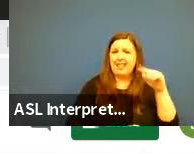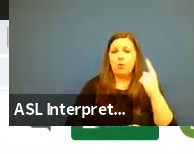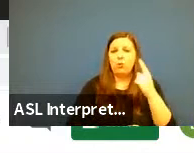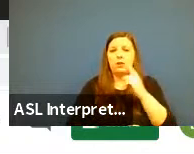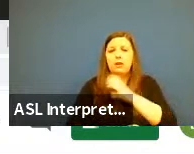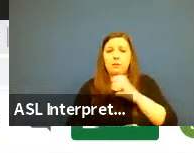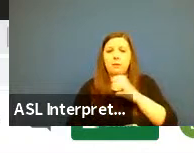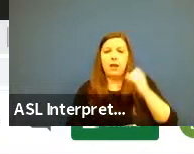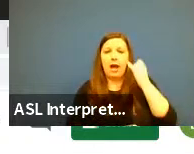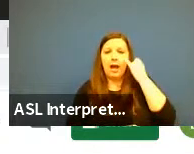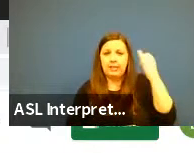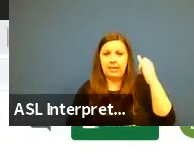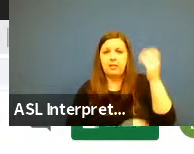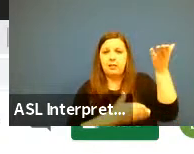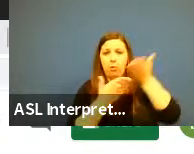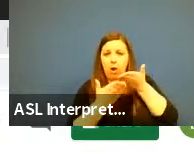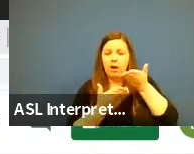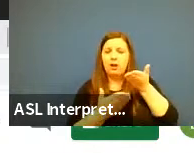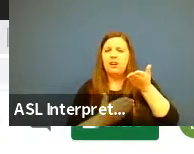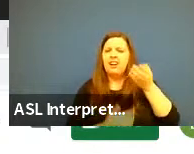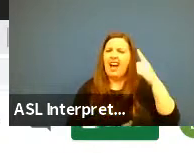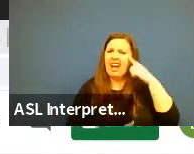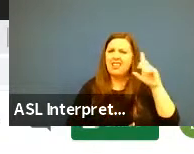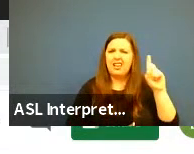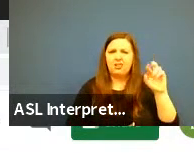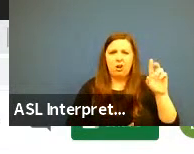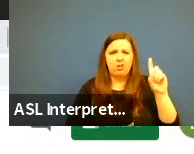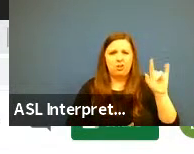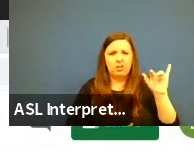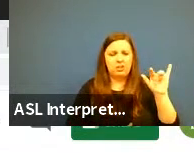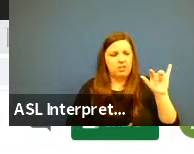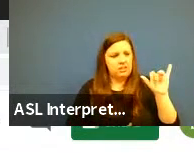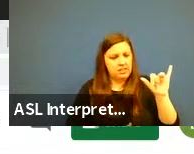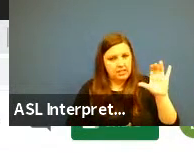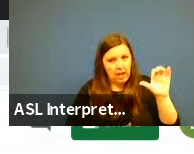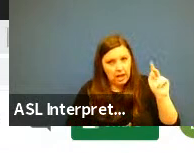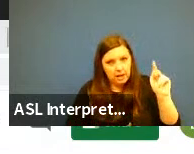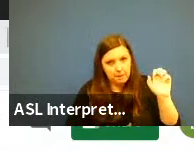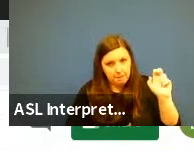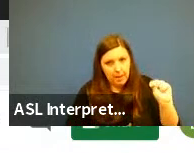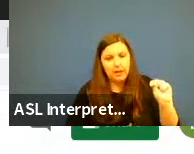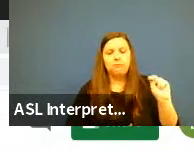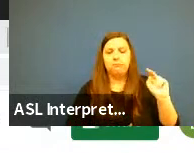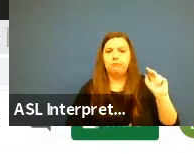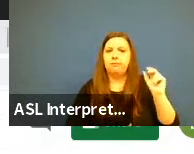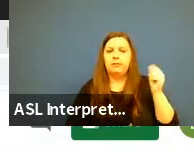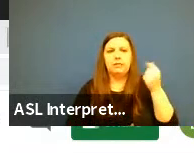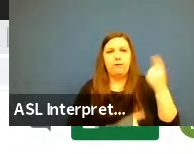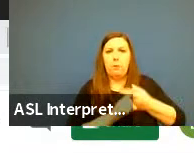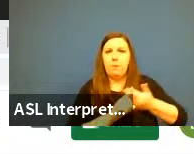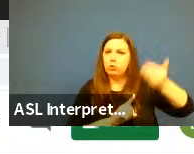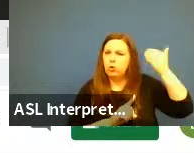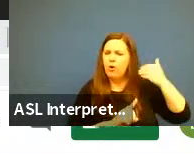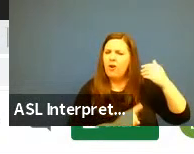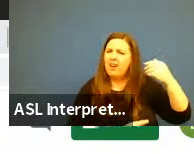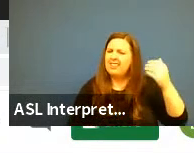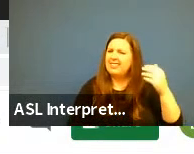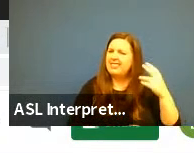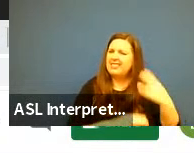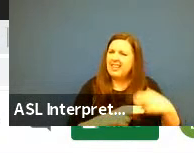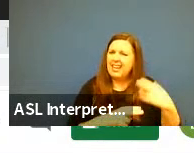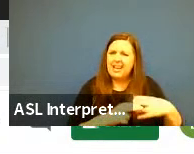I want to say, Dr. Dykeman, maybe several months ago, I can't remember the name, but there was like a data committee or